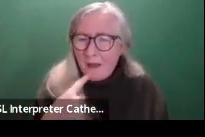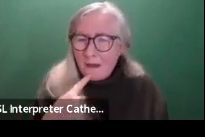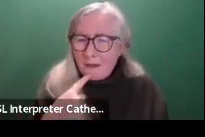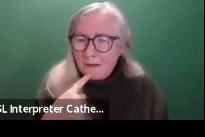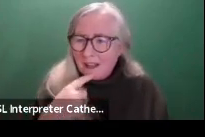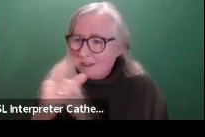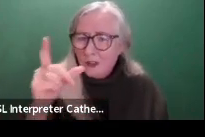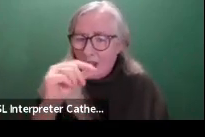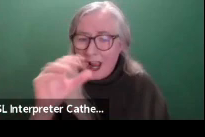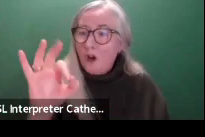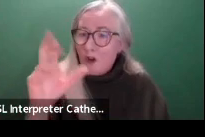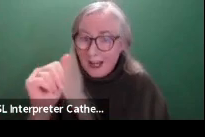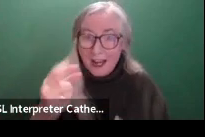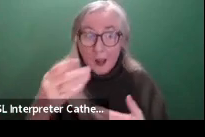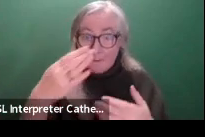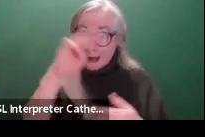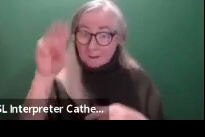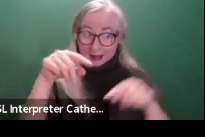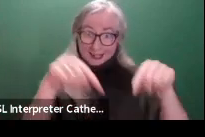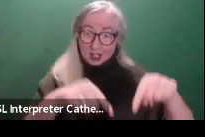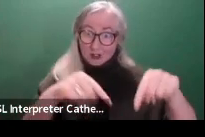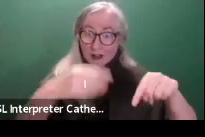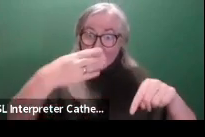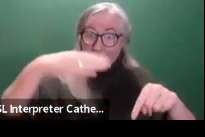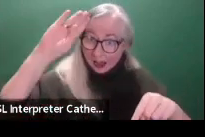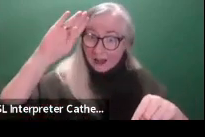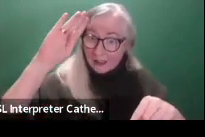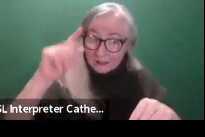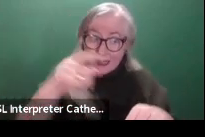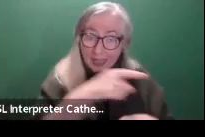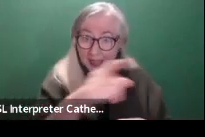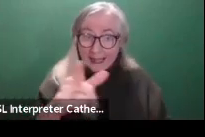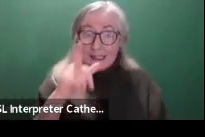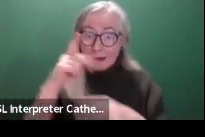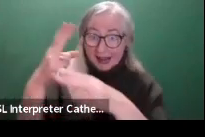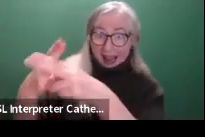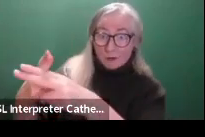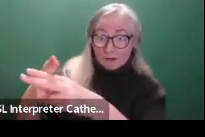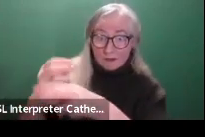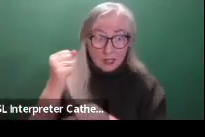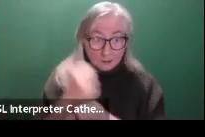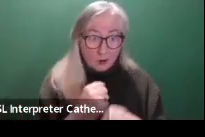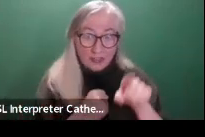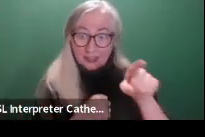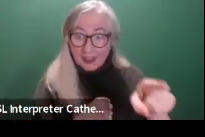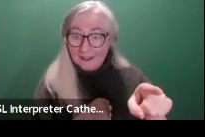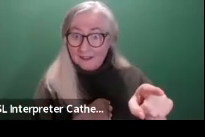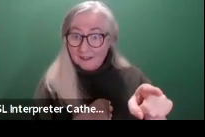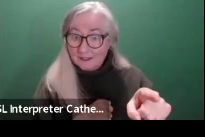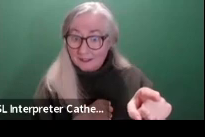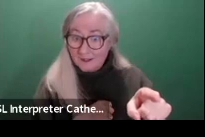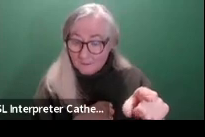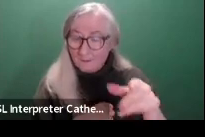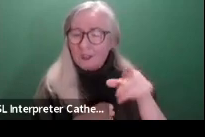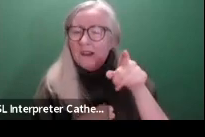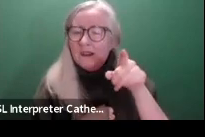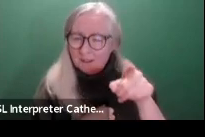But you have people in Ireland as well who are now speaking out about this. And in part, I